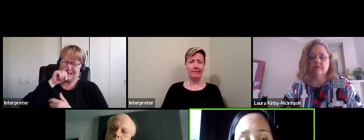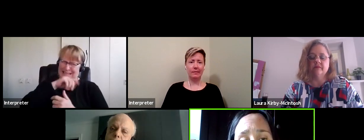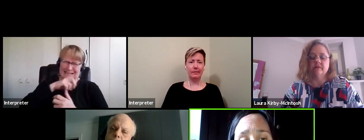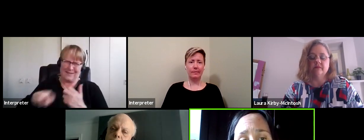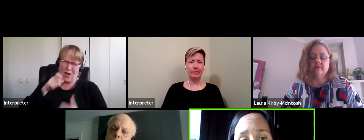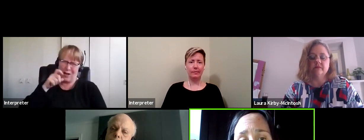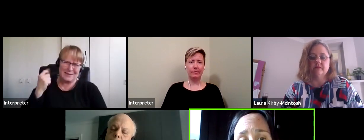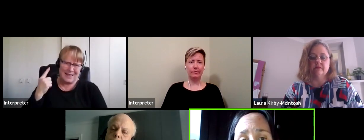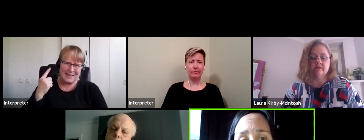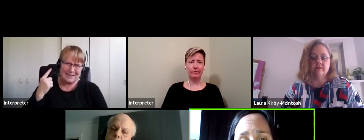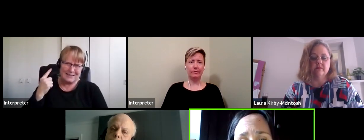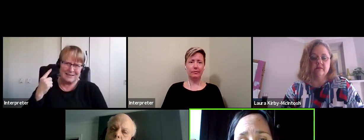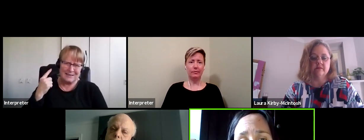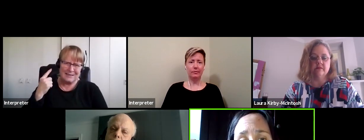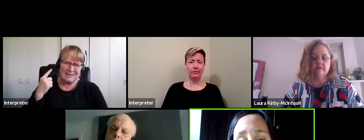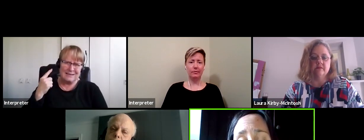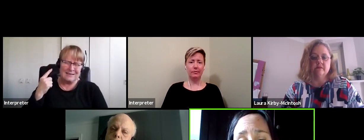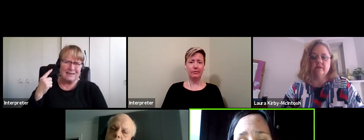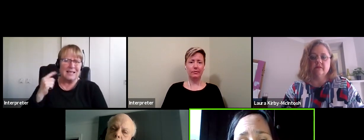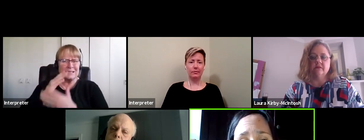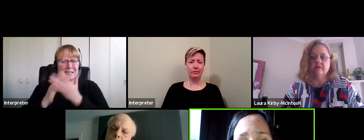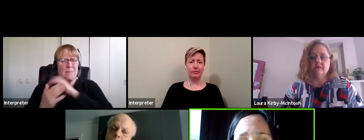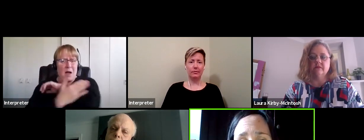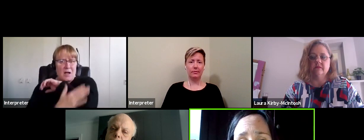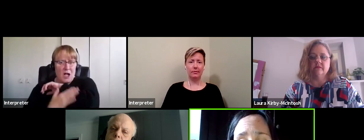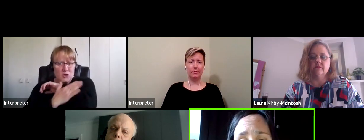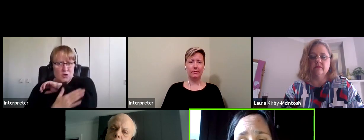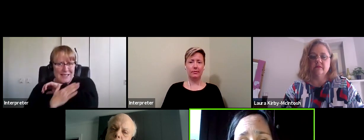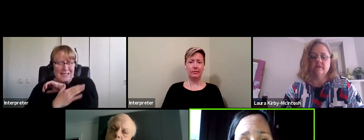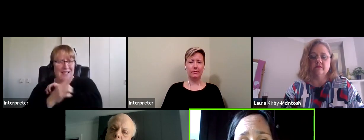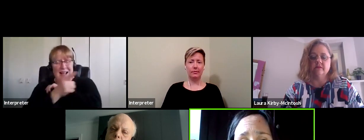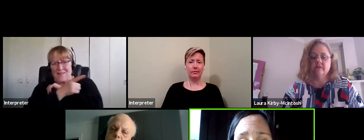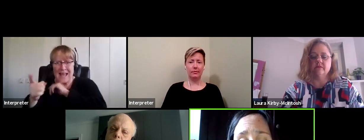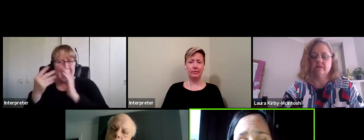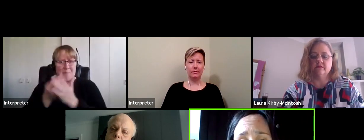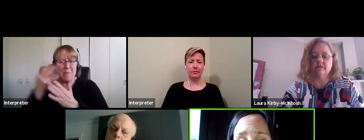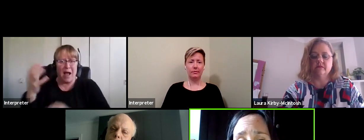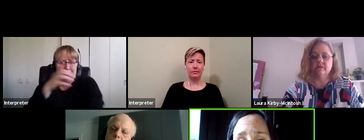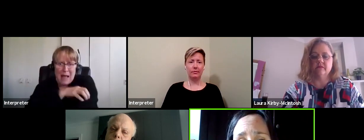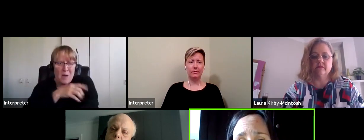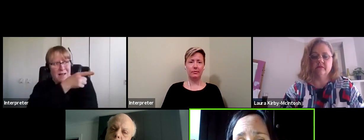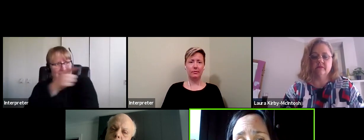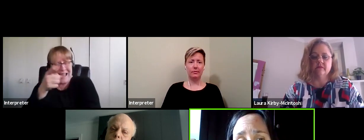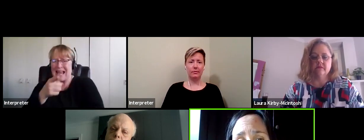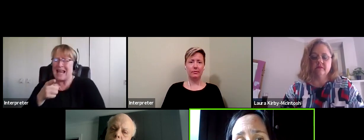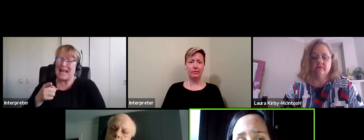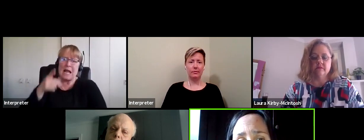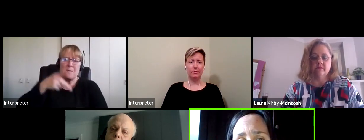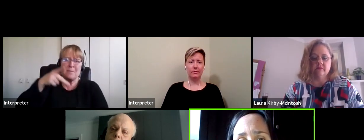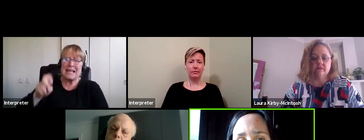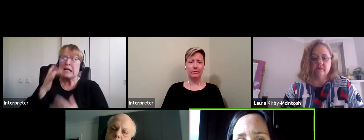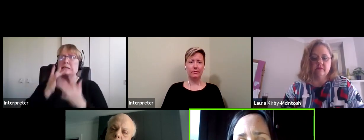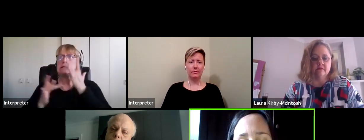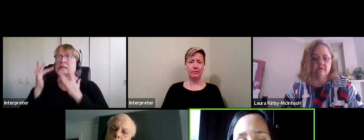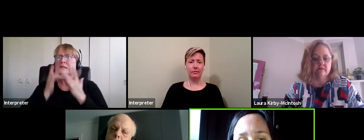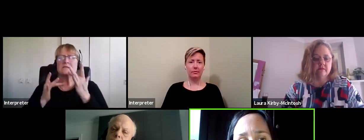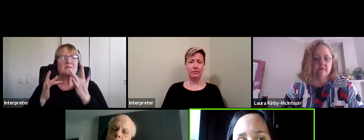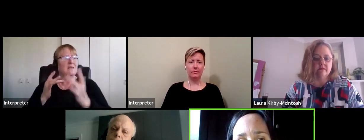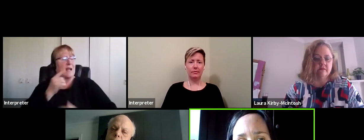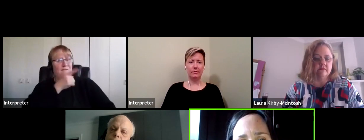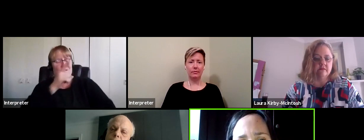So in an environment where even whole countries with all of their leverage and buying power are having difficulty buying PPE, how is an individual